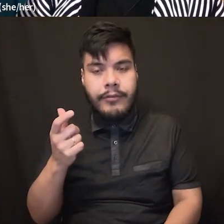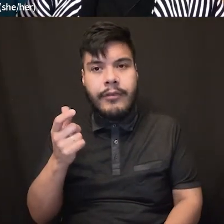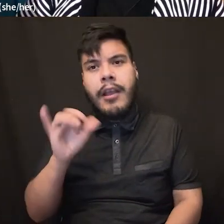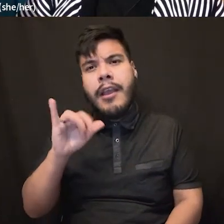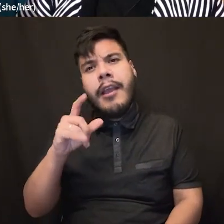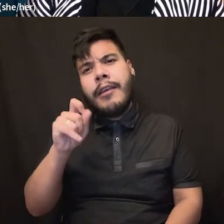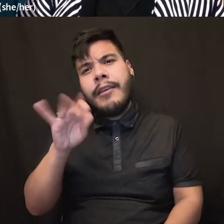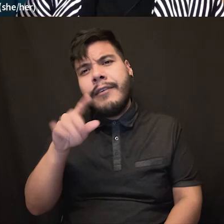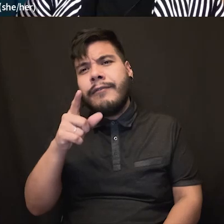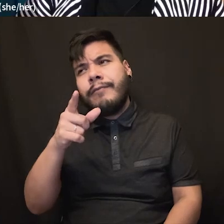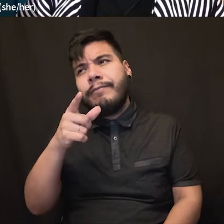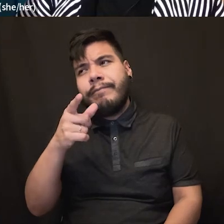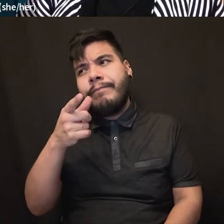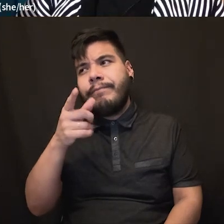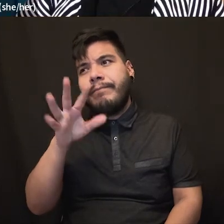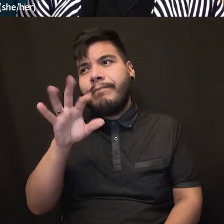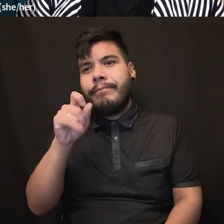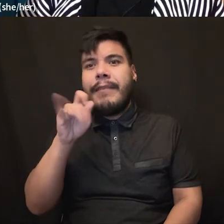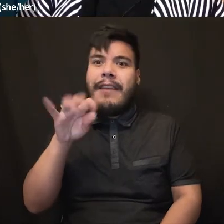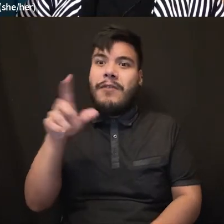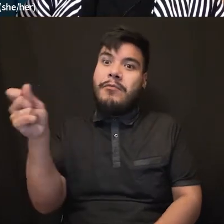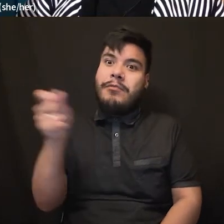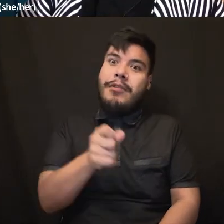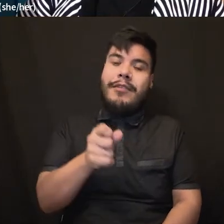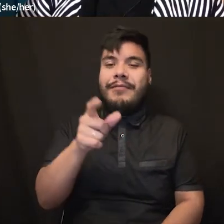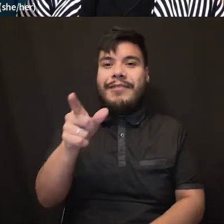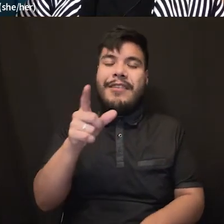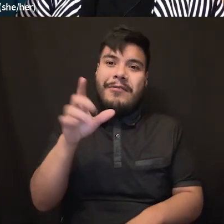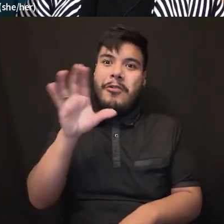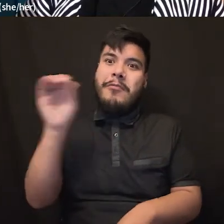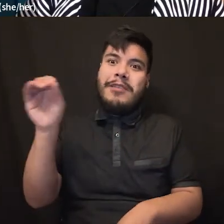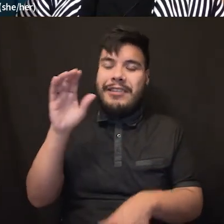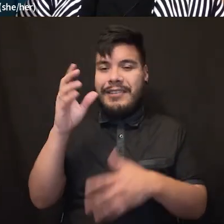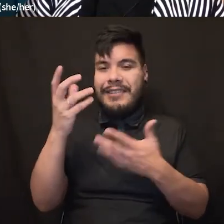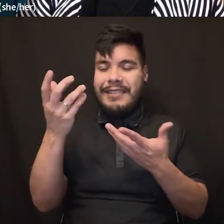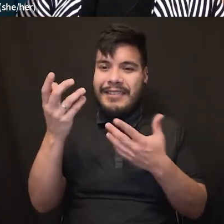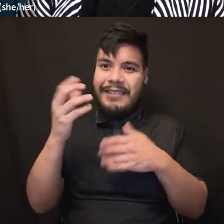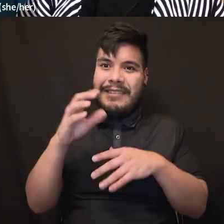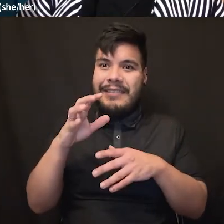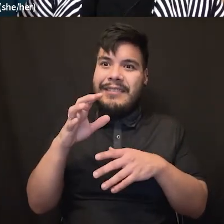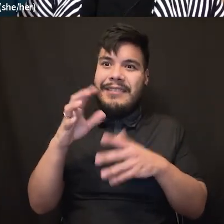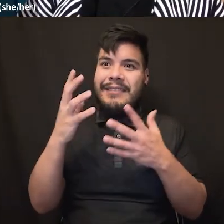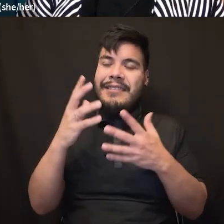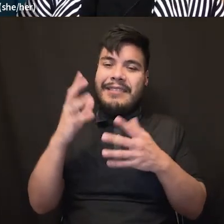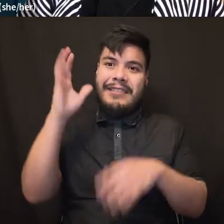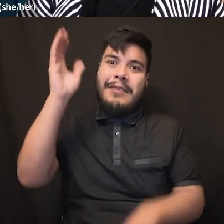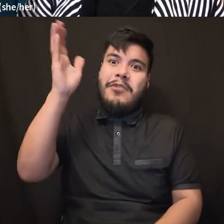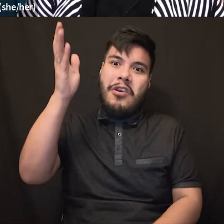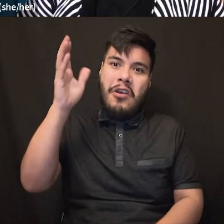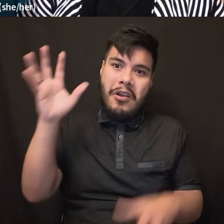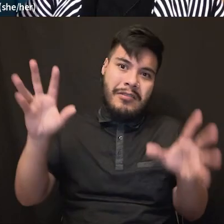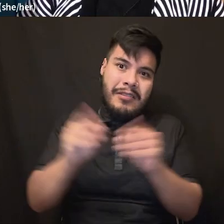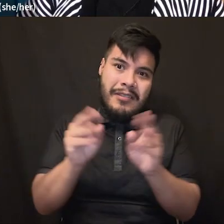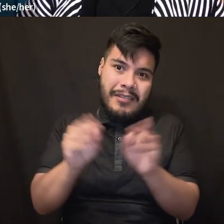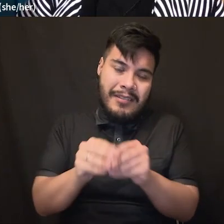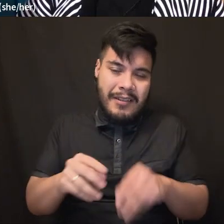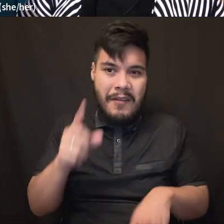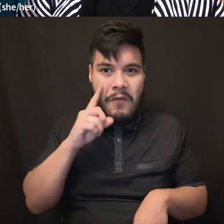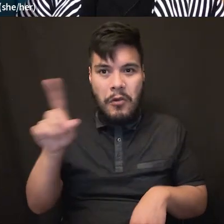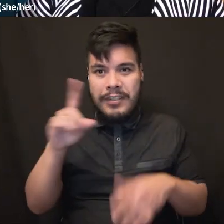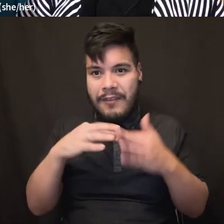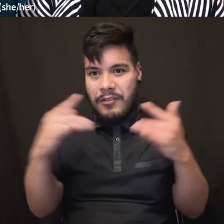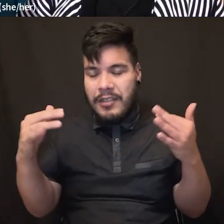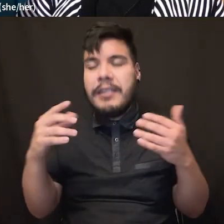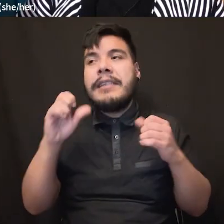if you got brought into like a corporate seminar to say about diversity. And a friend of mine was like, this is good, but like,